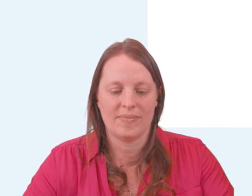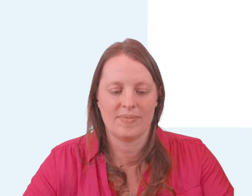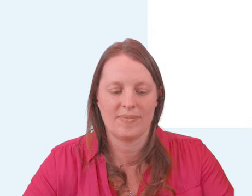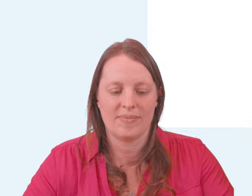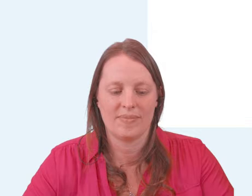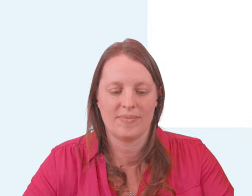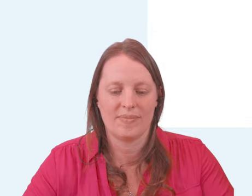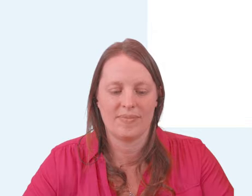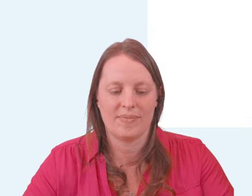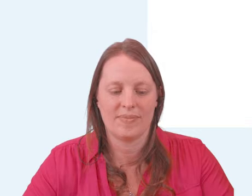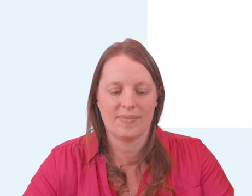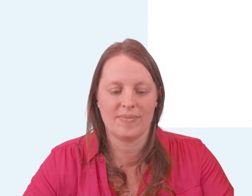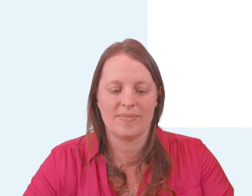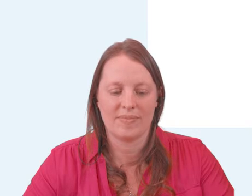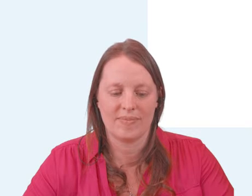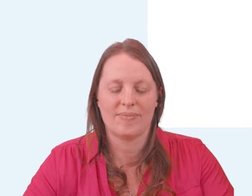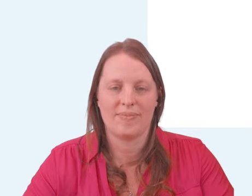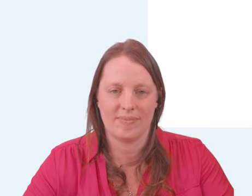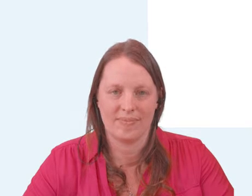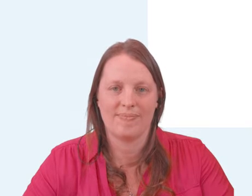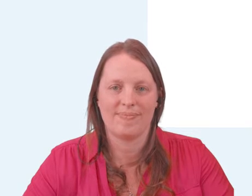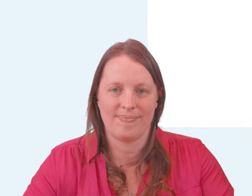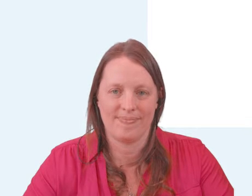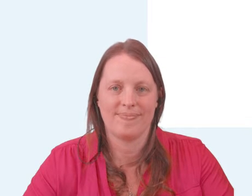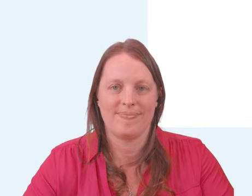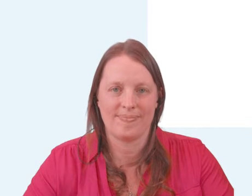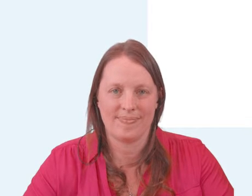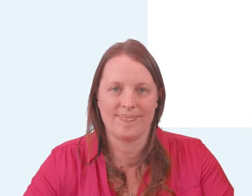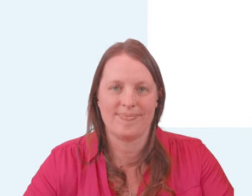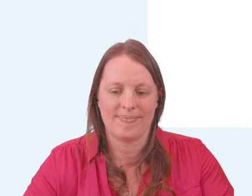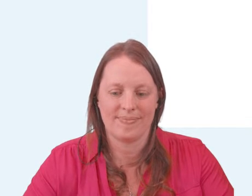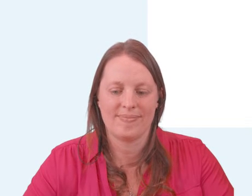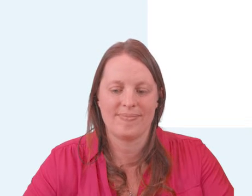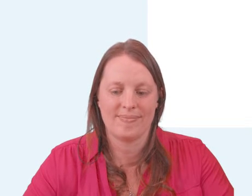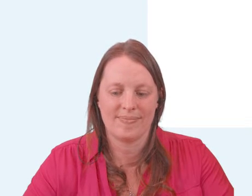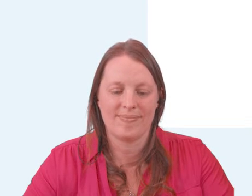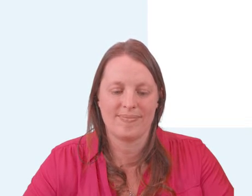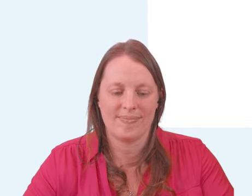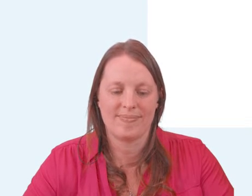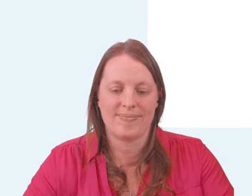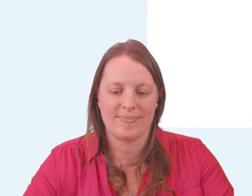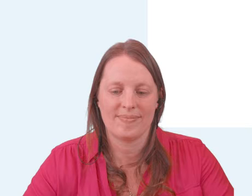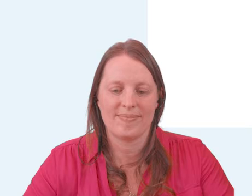Okay, to the left side. Okay, this is